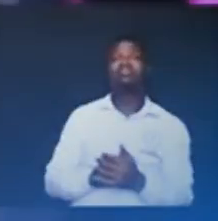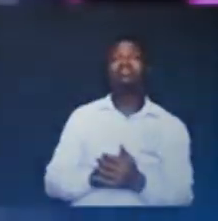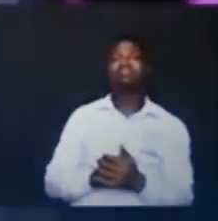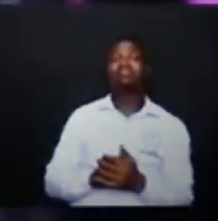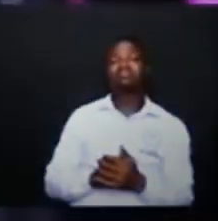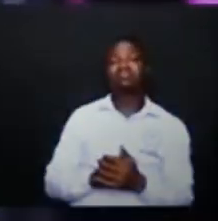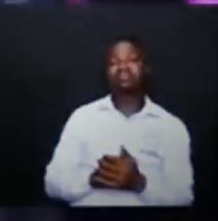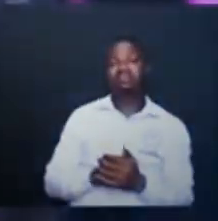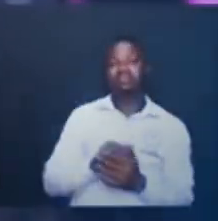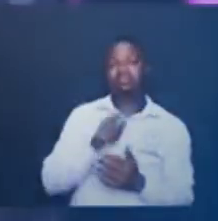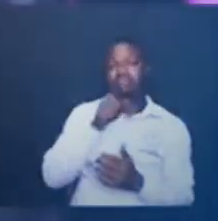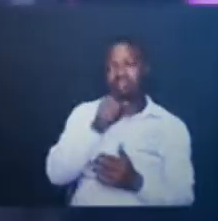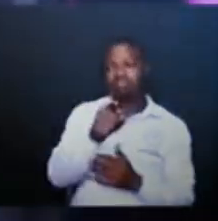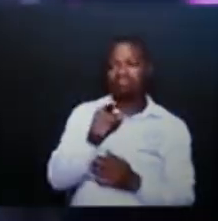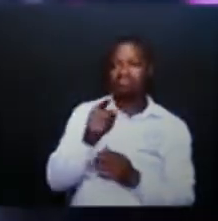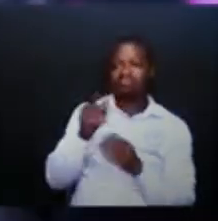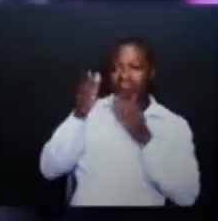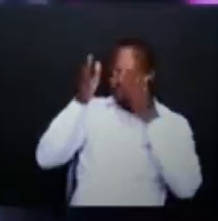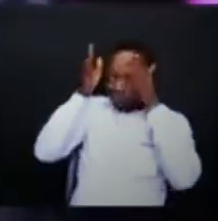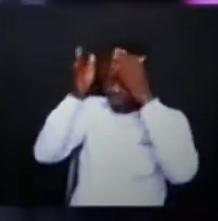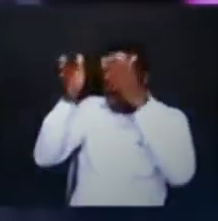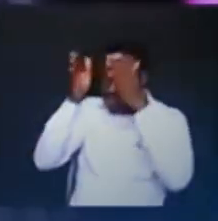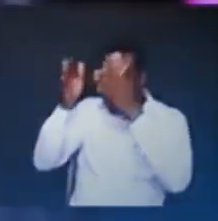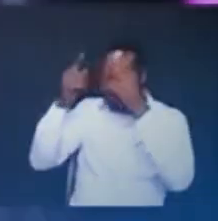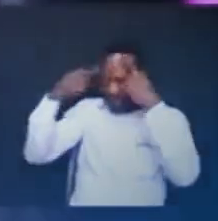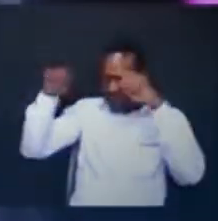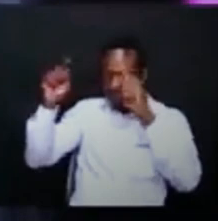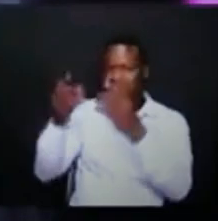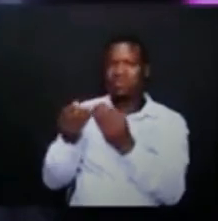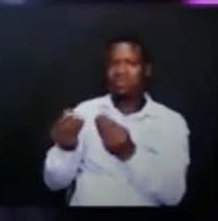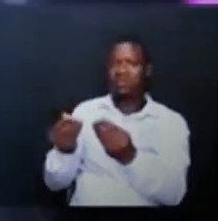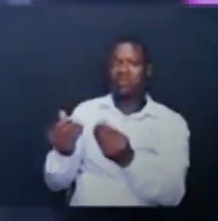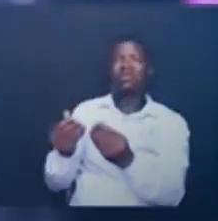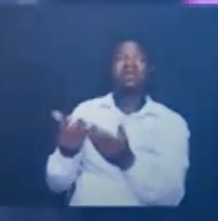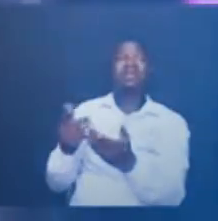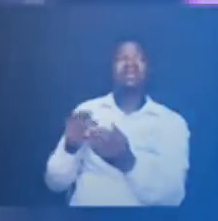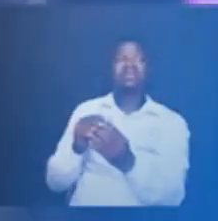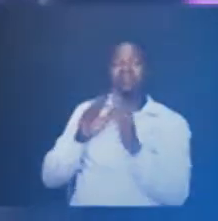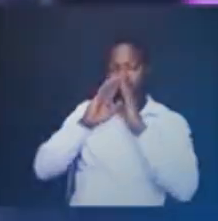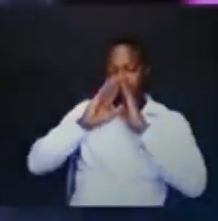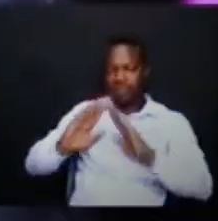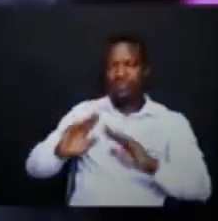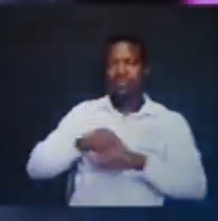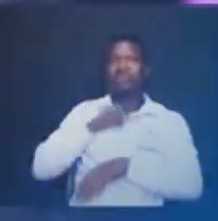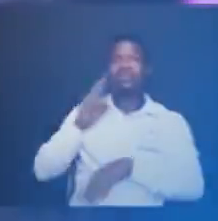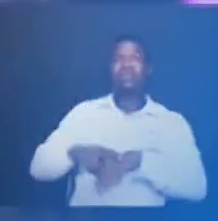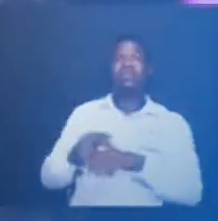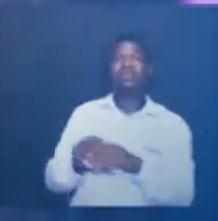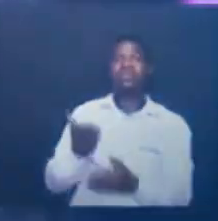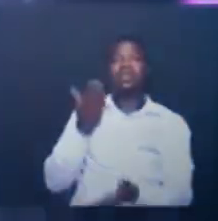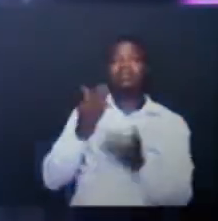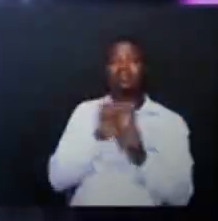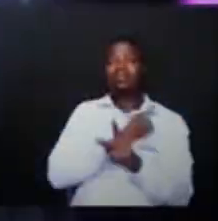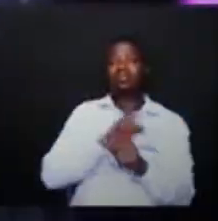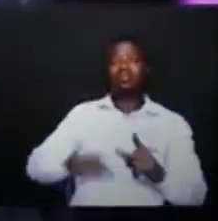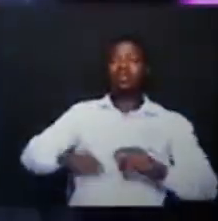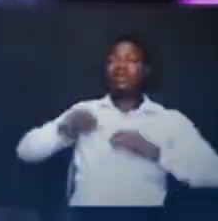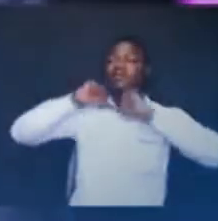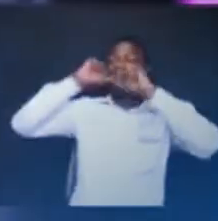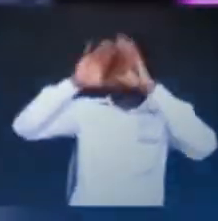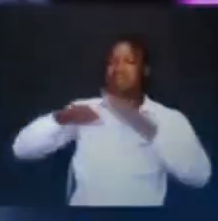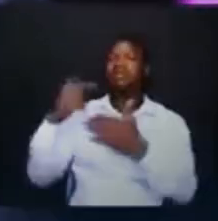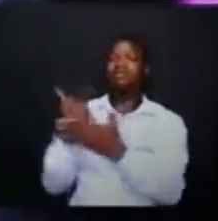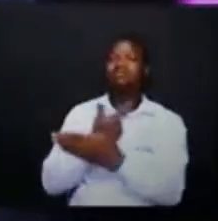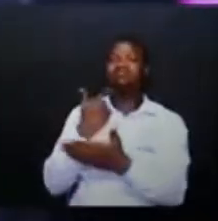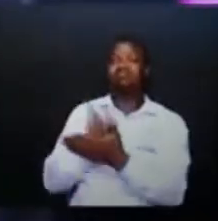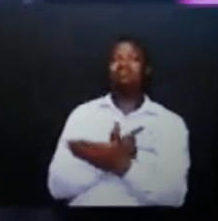seek the prosperity of the land and the peace of our nation. May the Lord bless